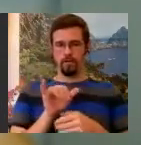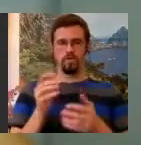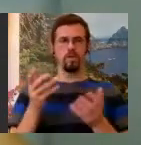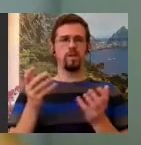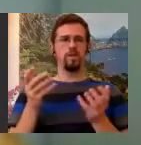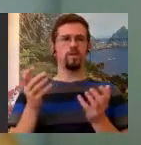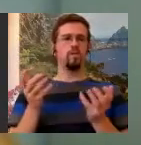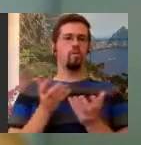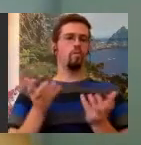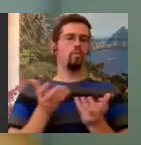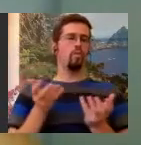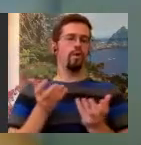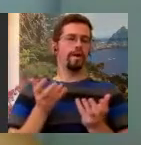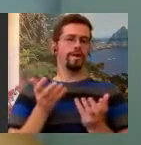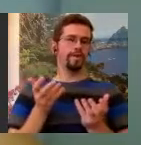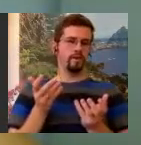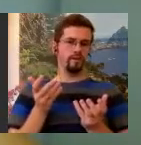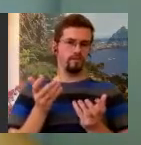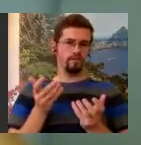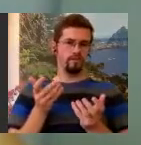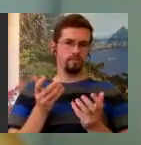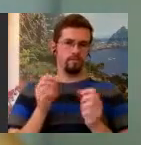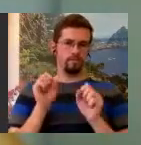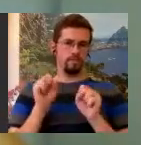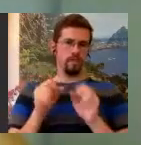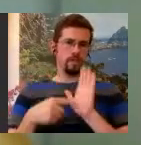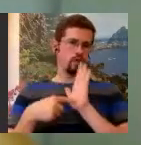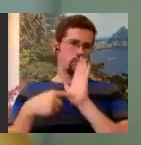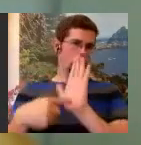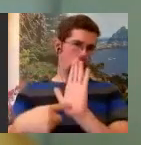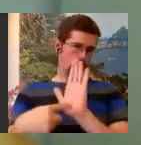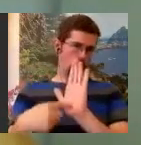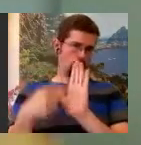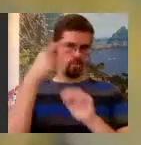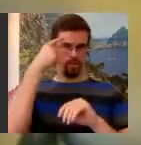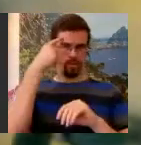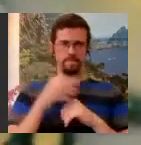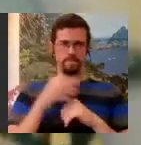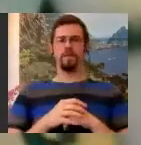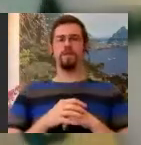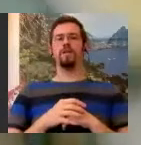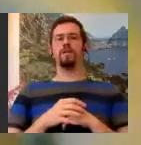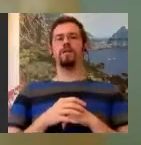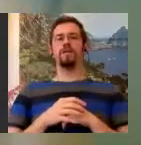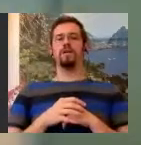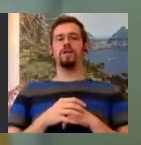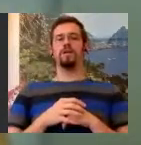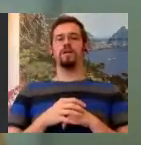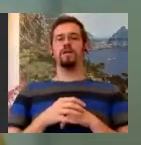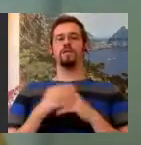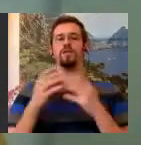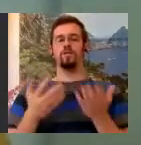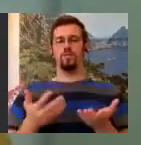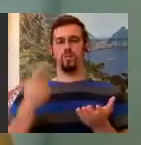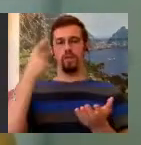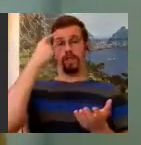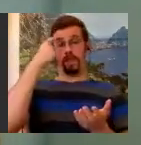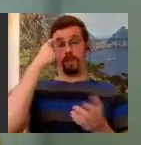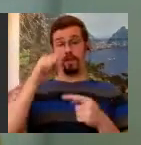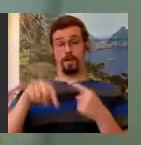interface should show you. So, thinking about the way